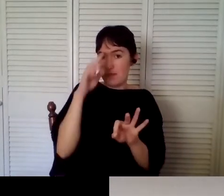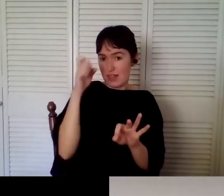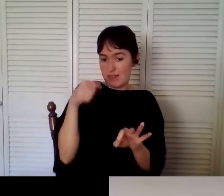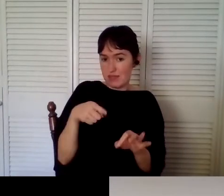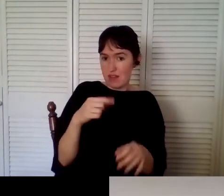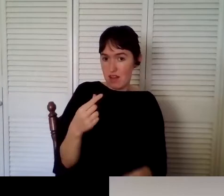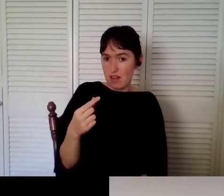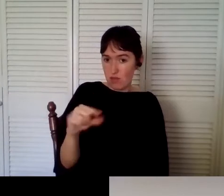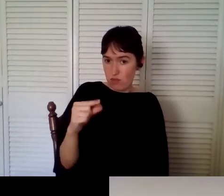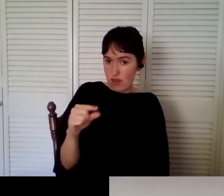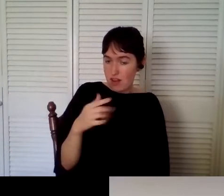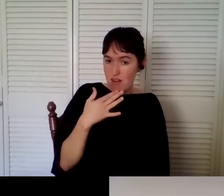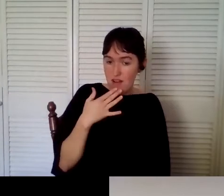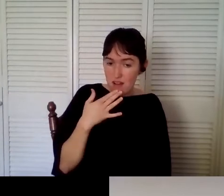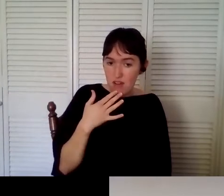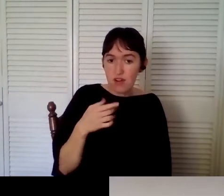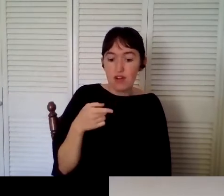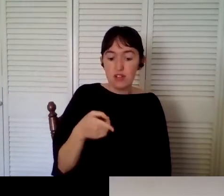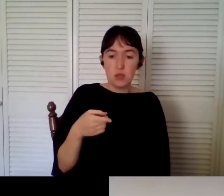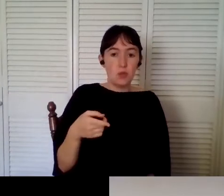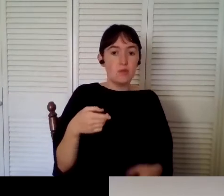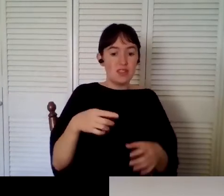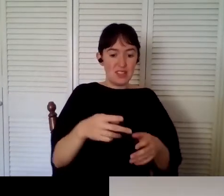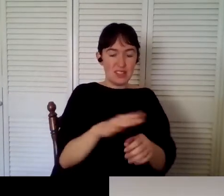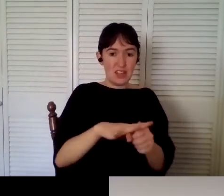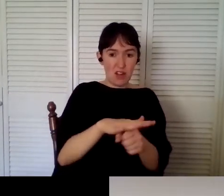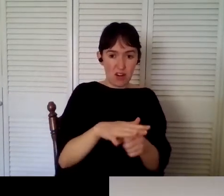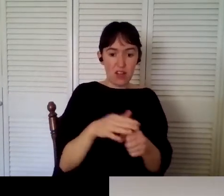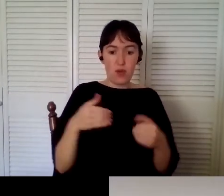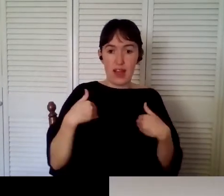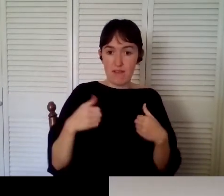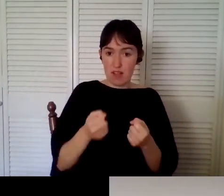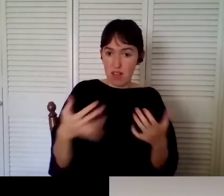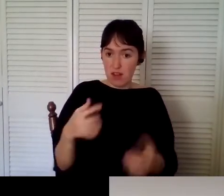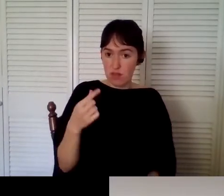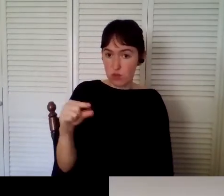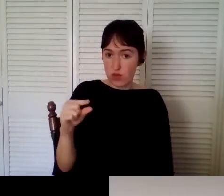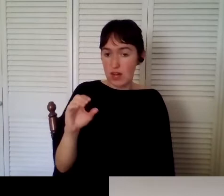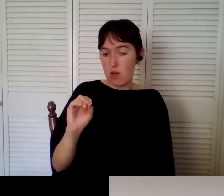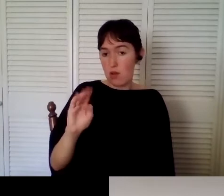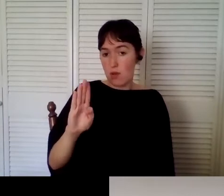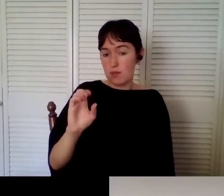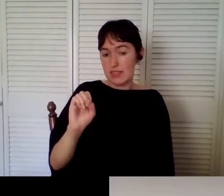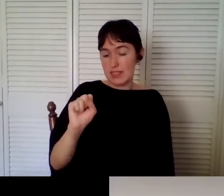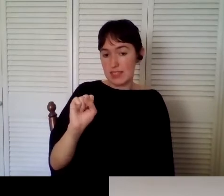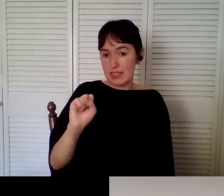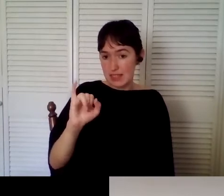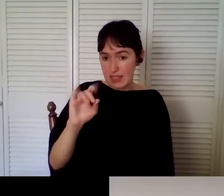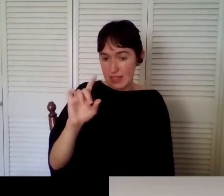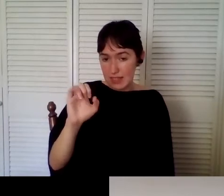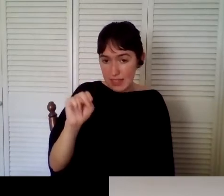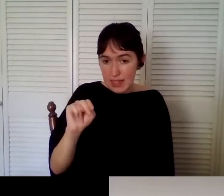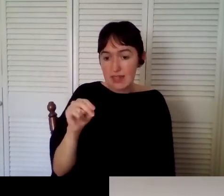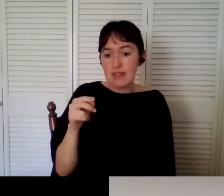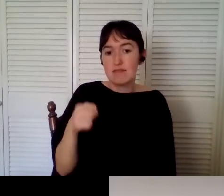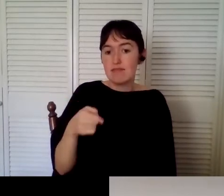of their control of green obsidian mines. Societies and cultures that did not have access to obsidian often used other silica-based